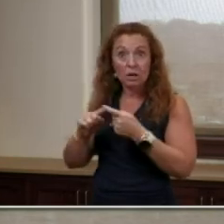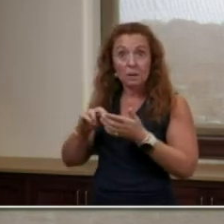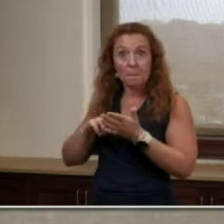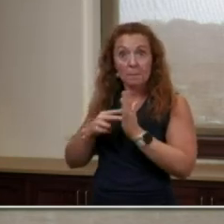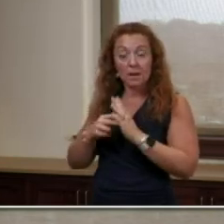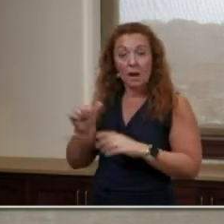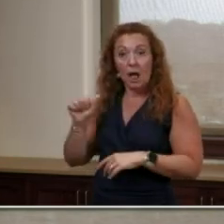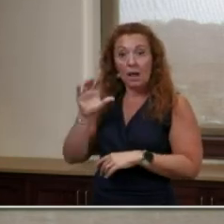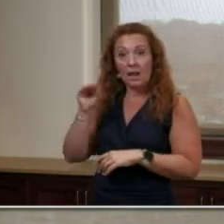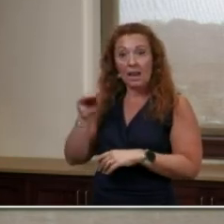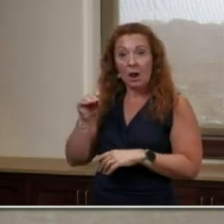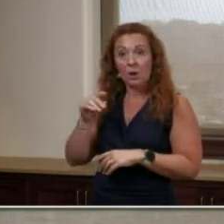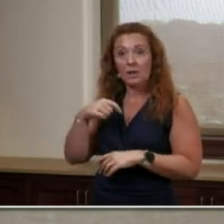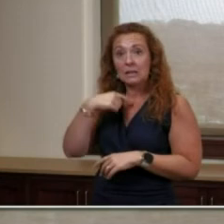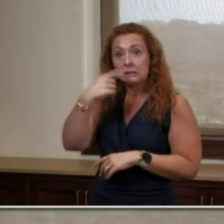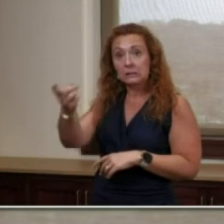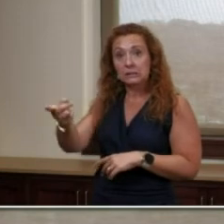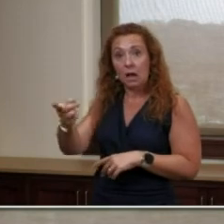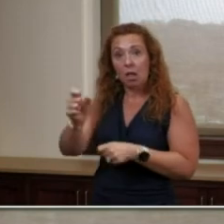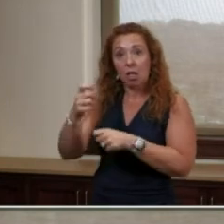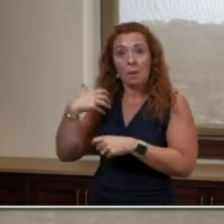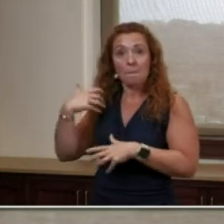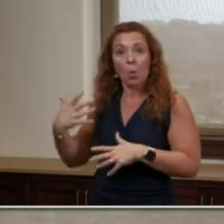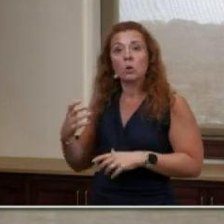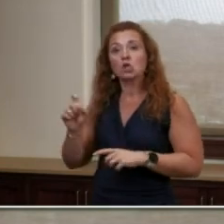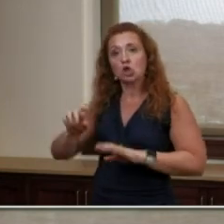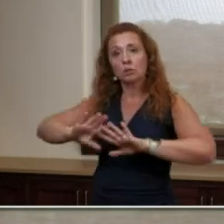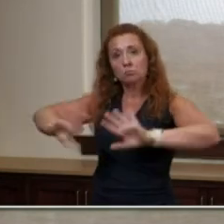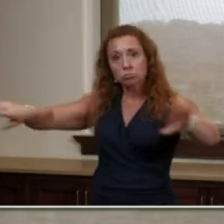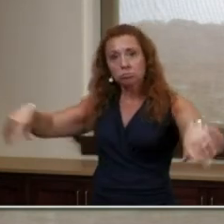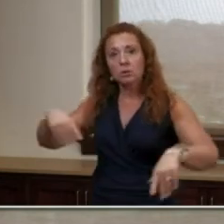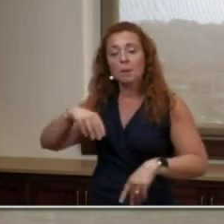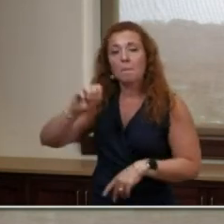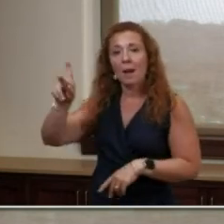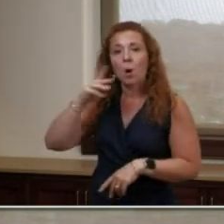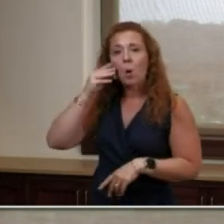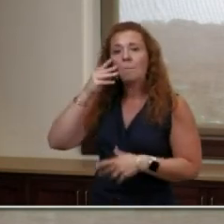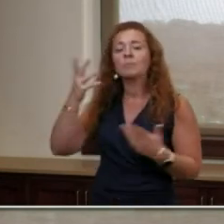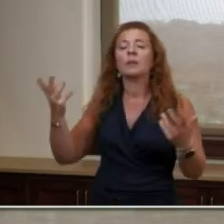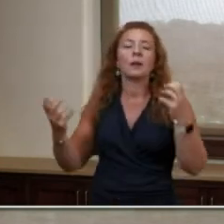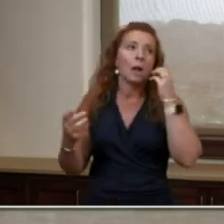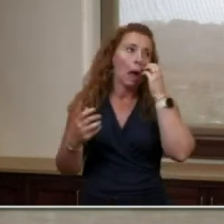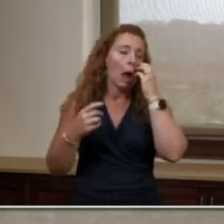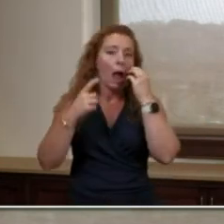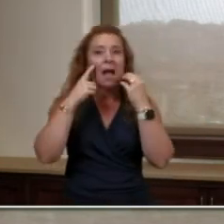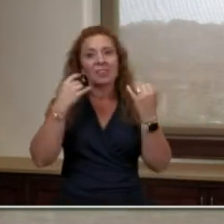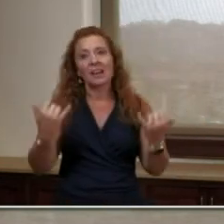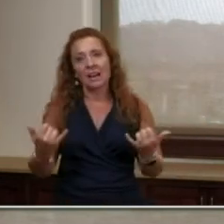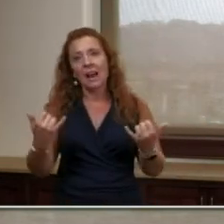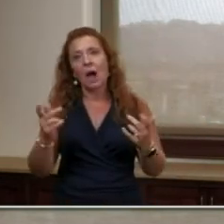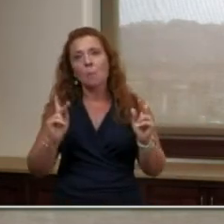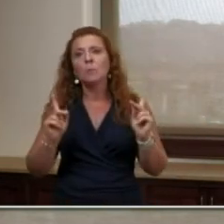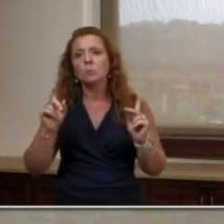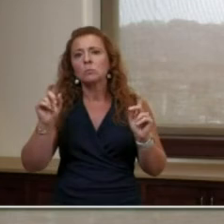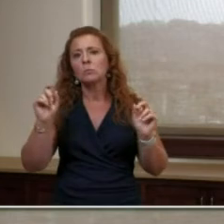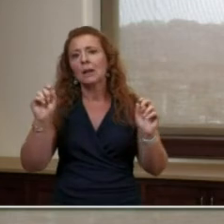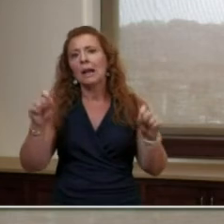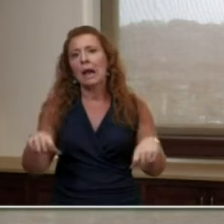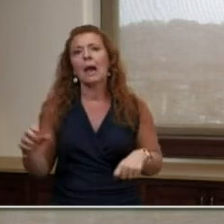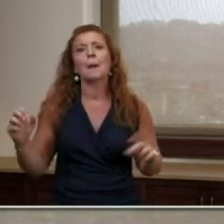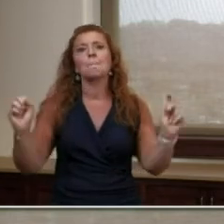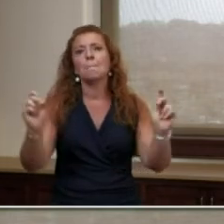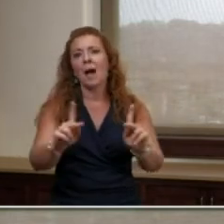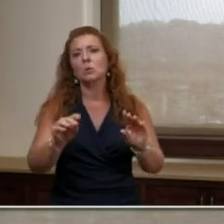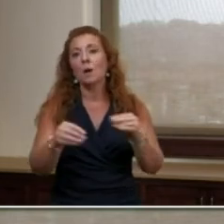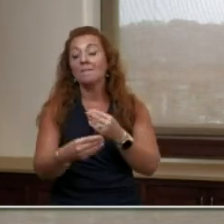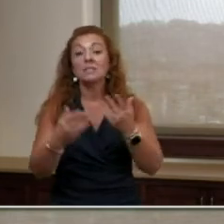recommend that employers return to a work from home policy? I think at this point, people should be back to the workplace. Again, you've